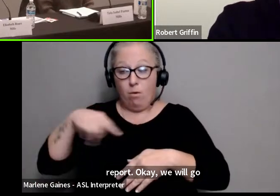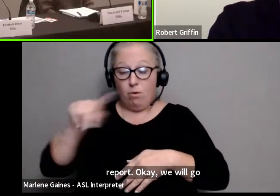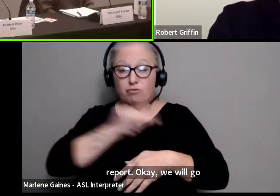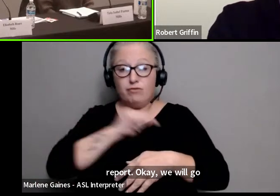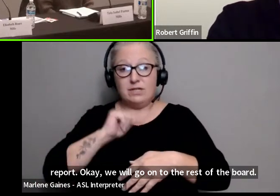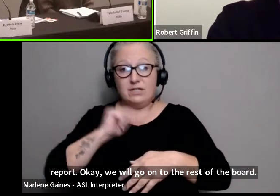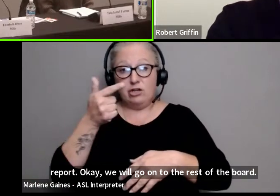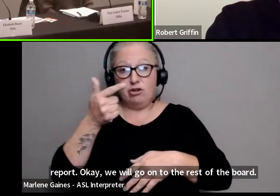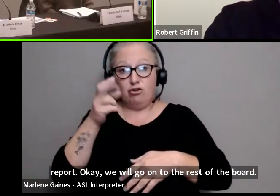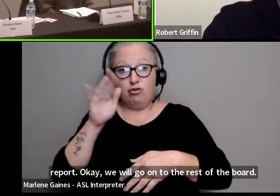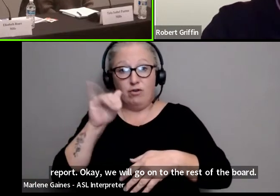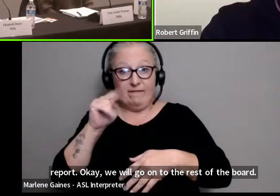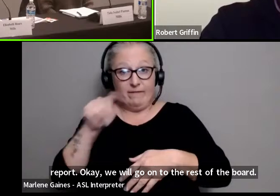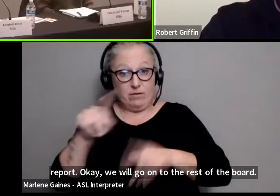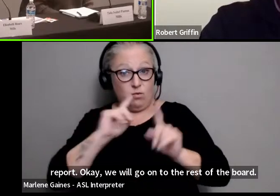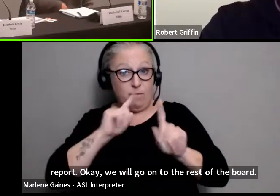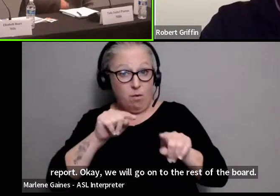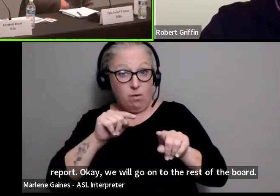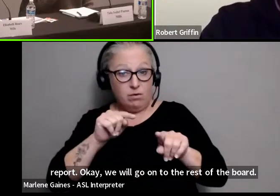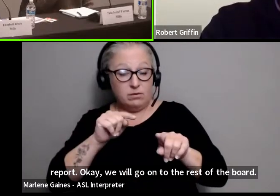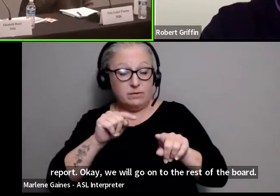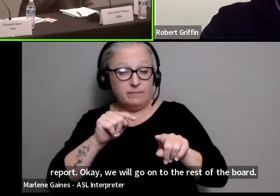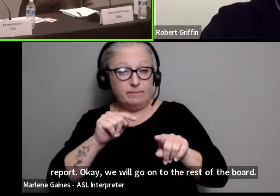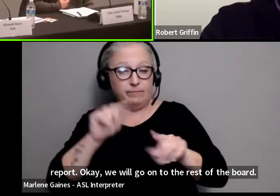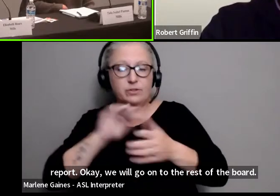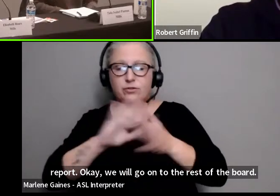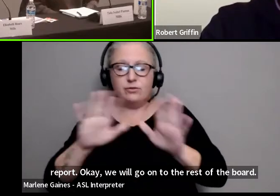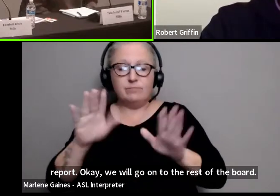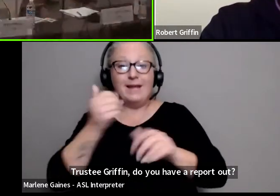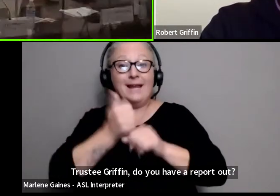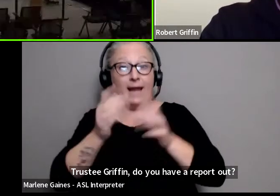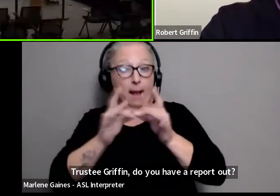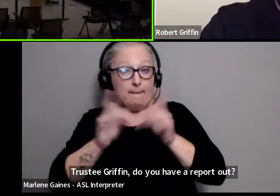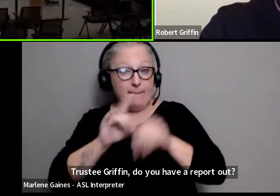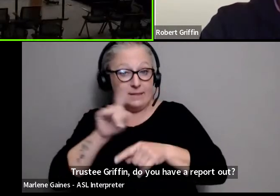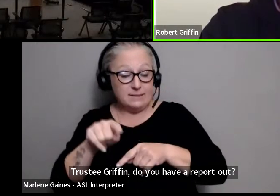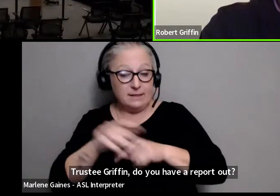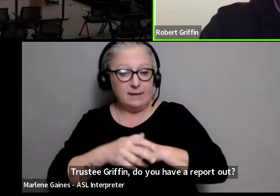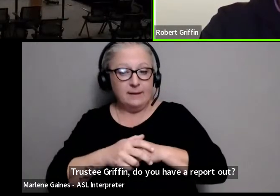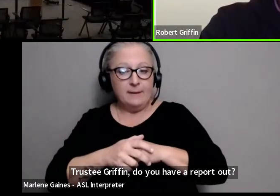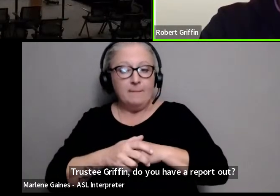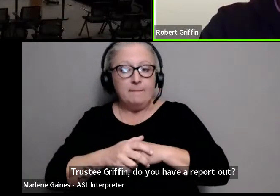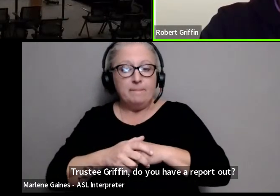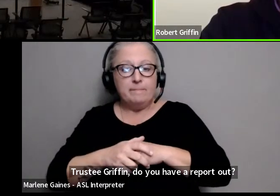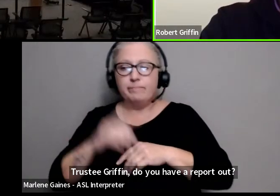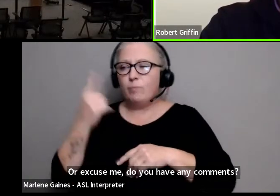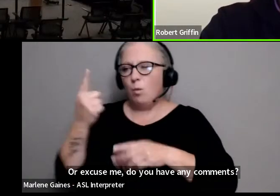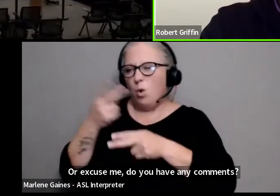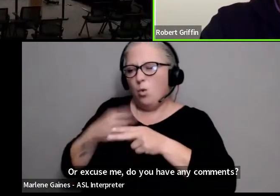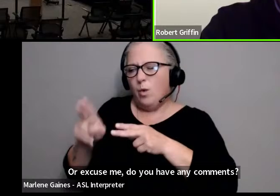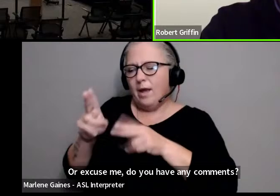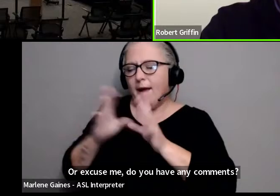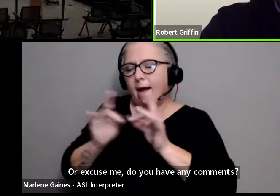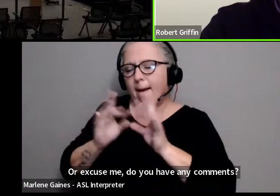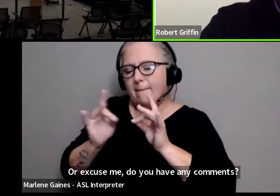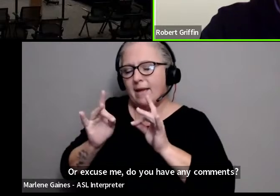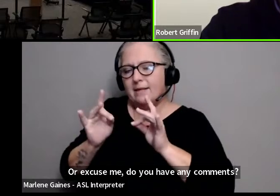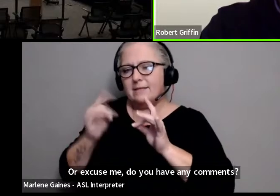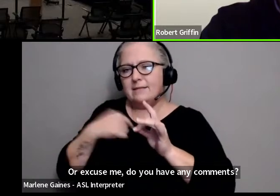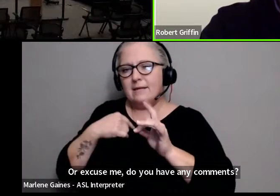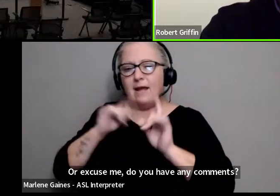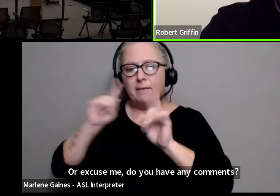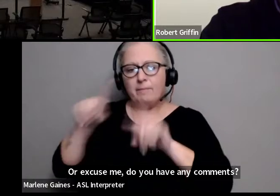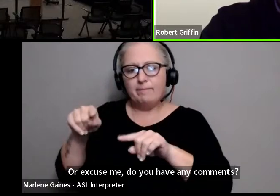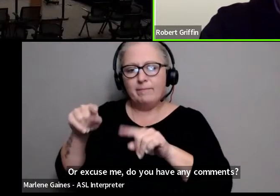Griffin, do you have a report out? Or excuse me, do you have any comments? I just have one quick comment, and I attended the